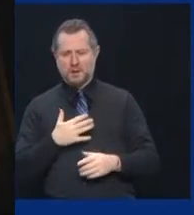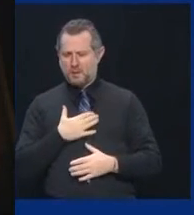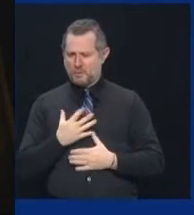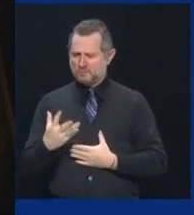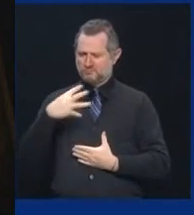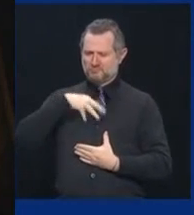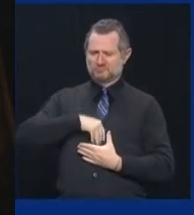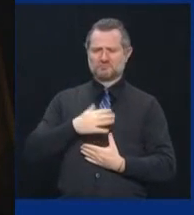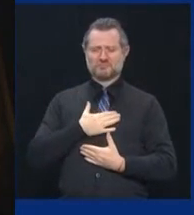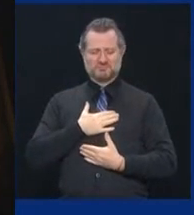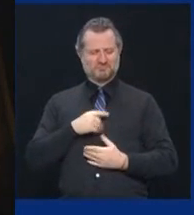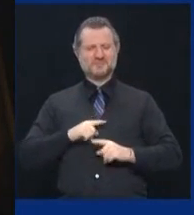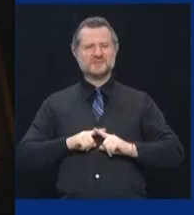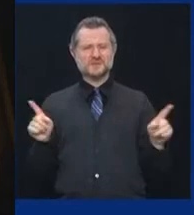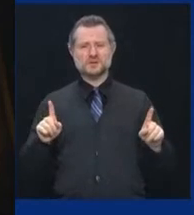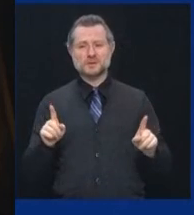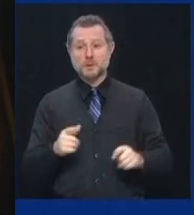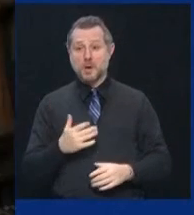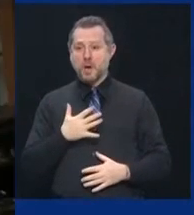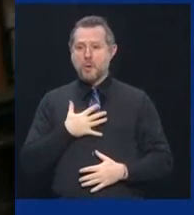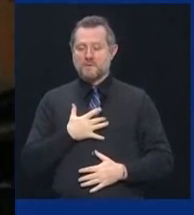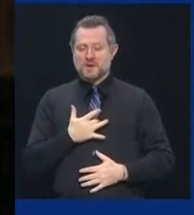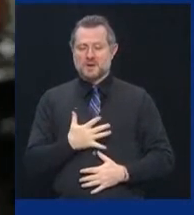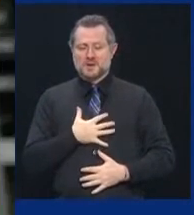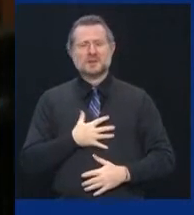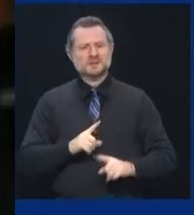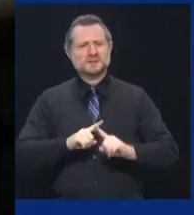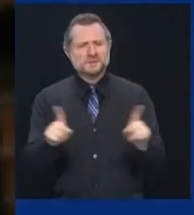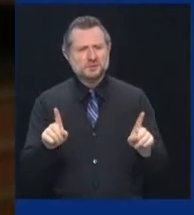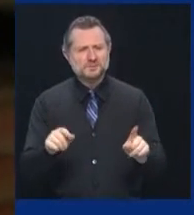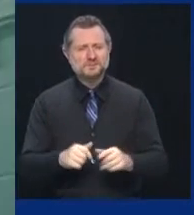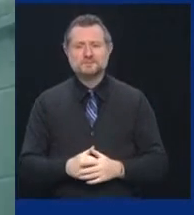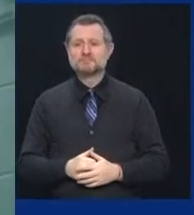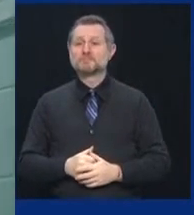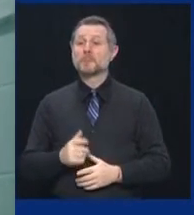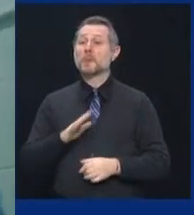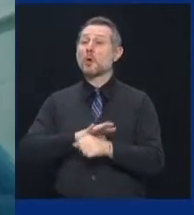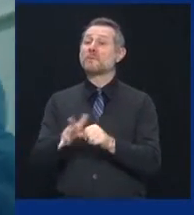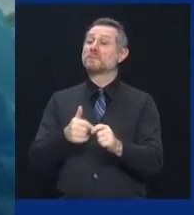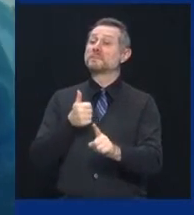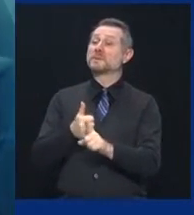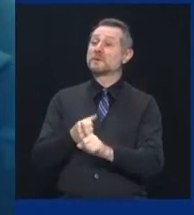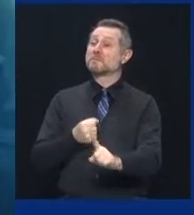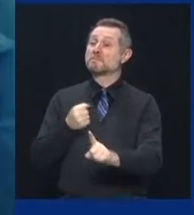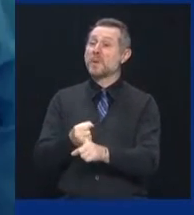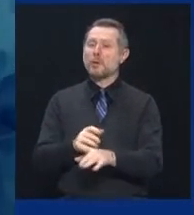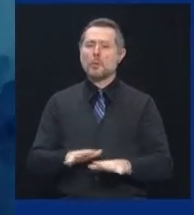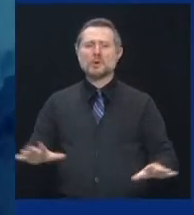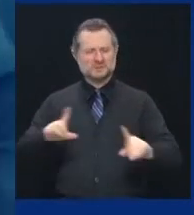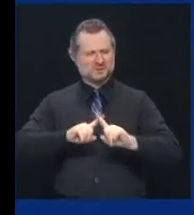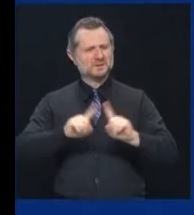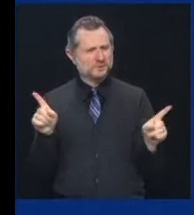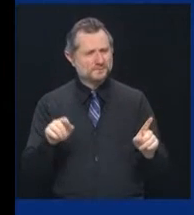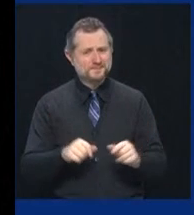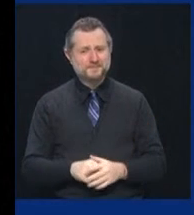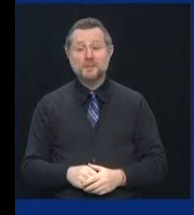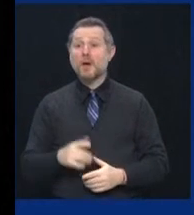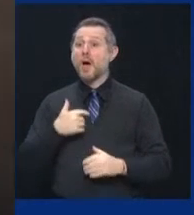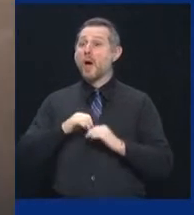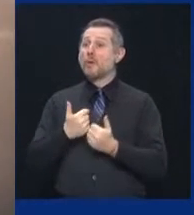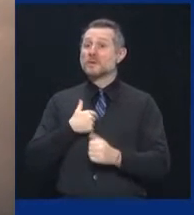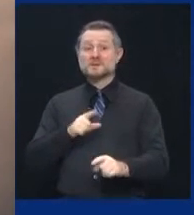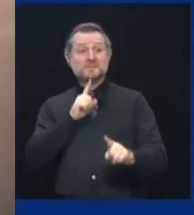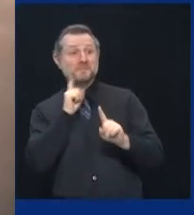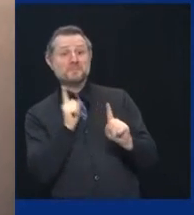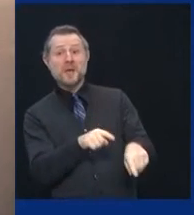Our character is different. What COVID did to us is different, and how we responded to COVID is